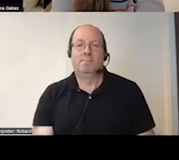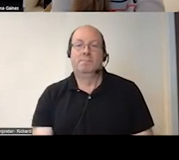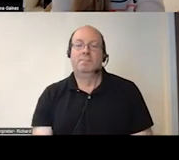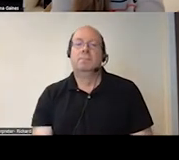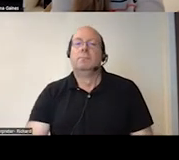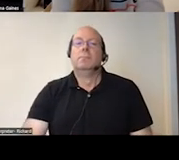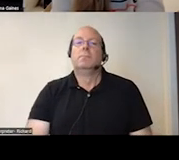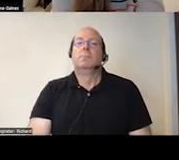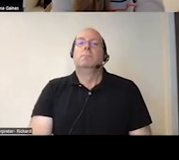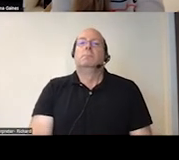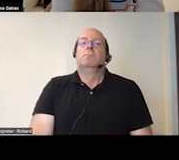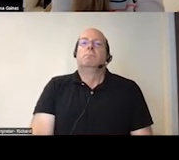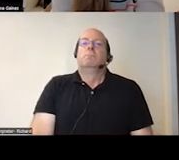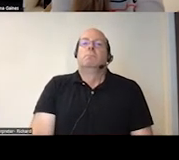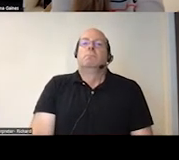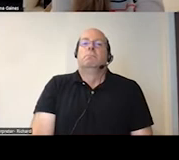Thanks.